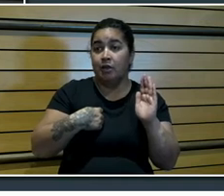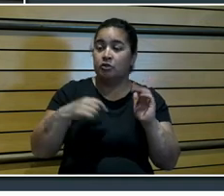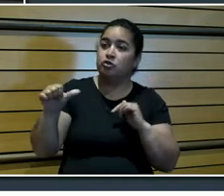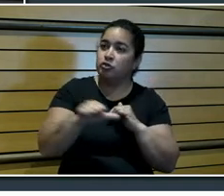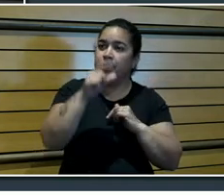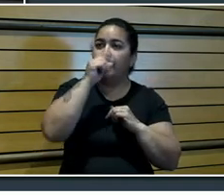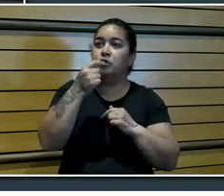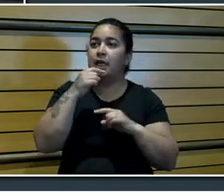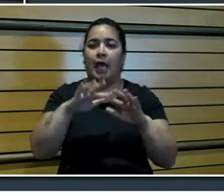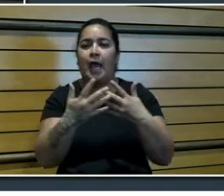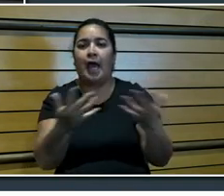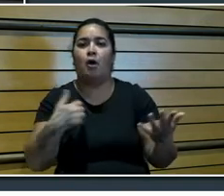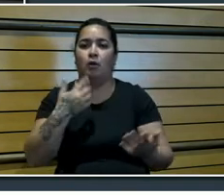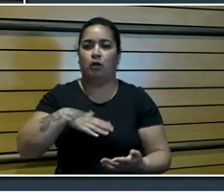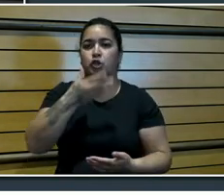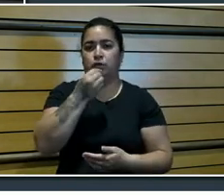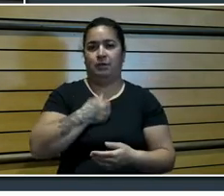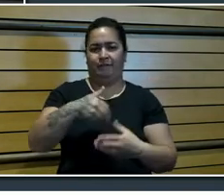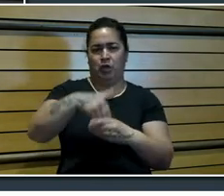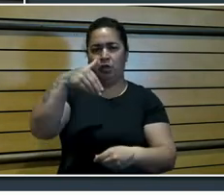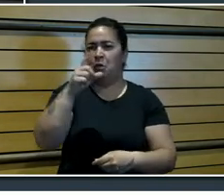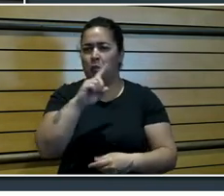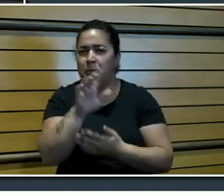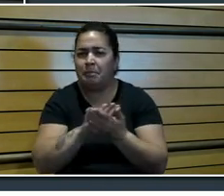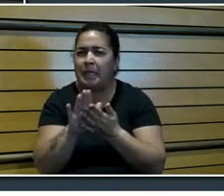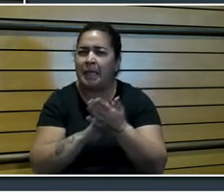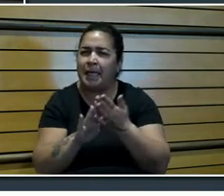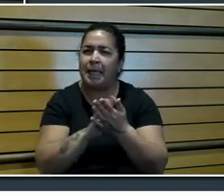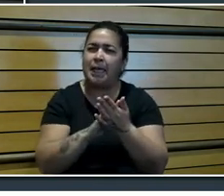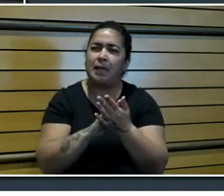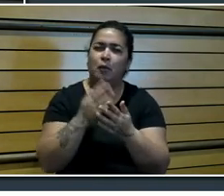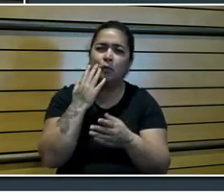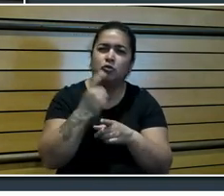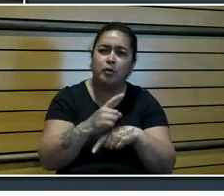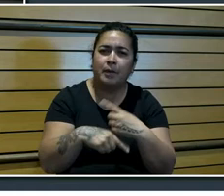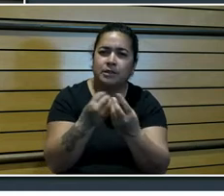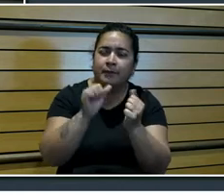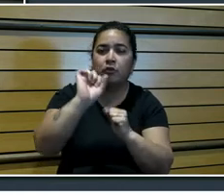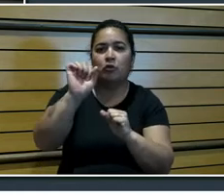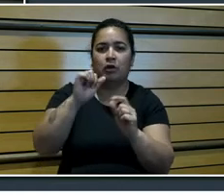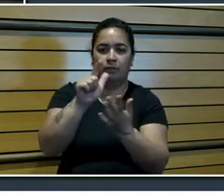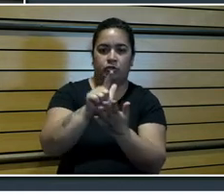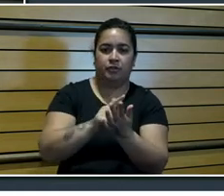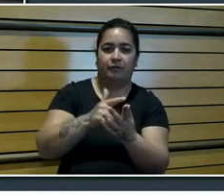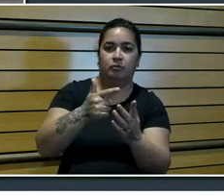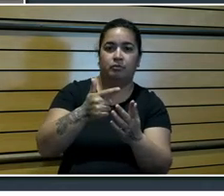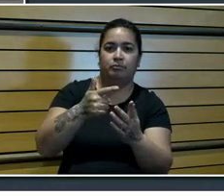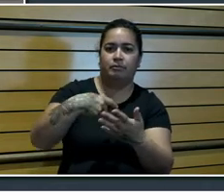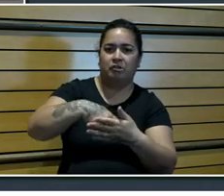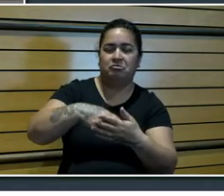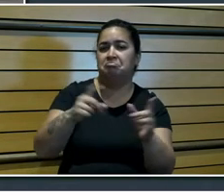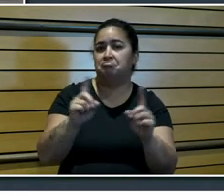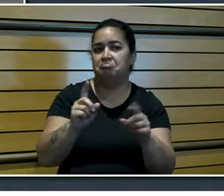are you speaking of what's the reference behind some of those legislative barriers? Well, it's a long history